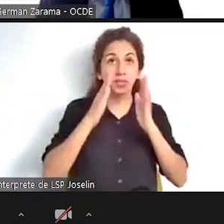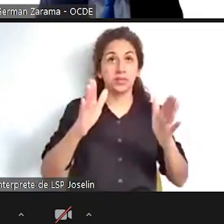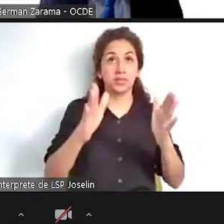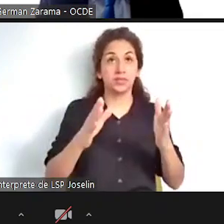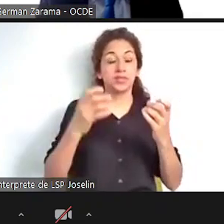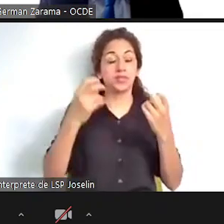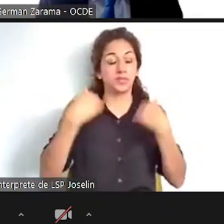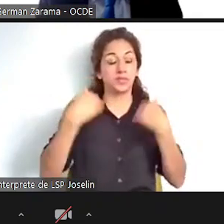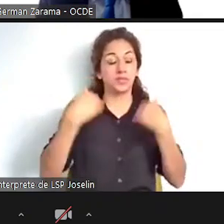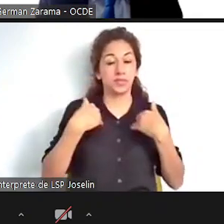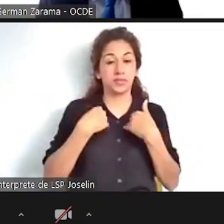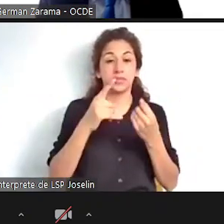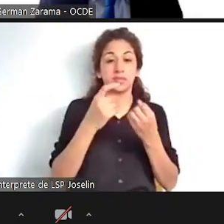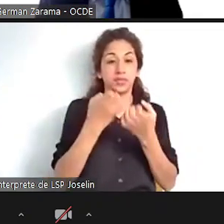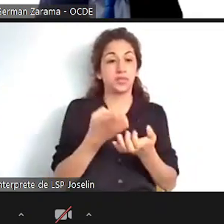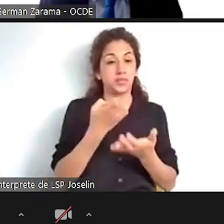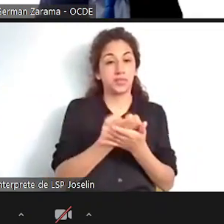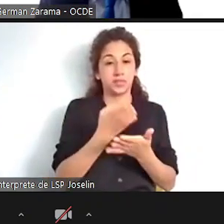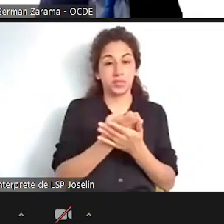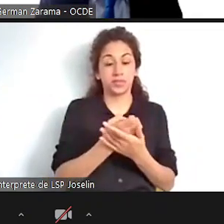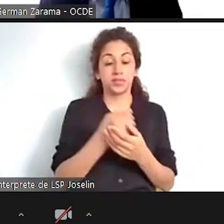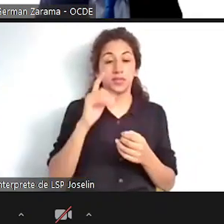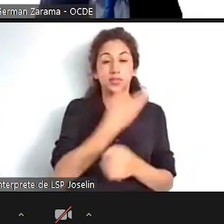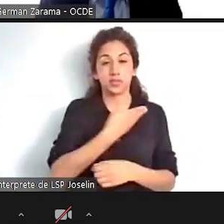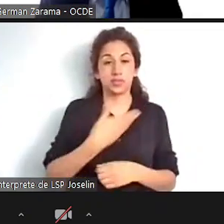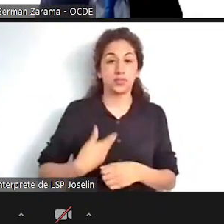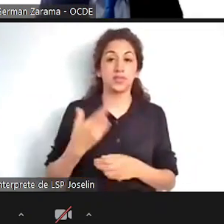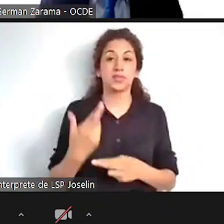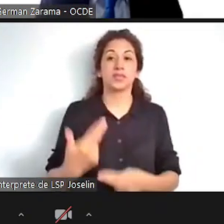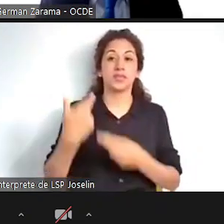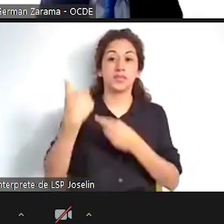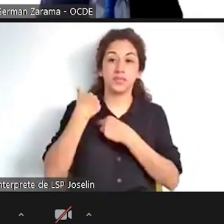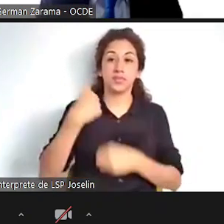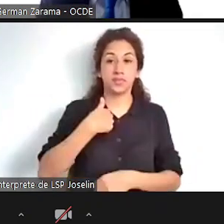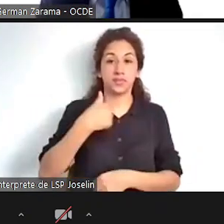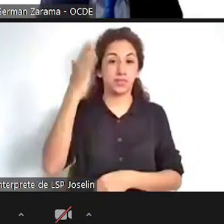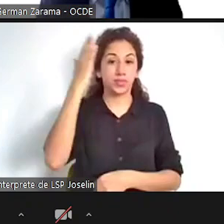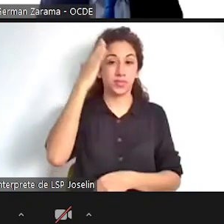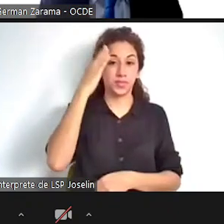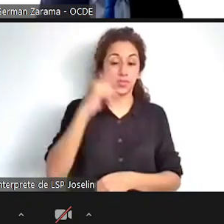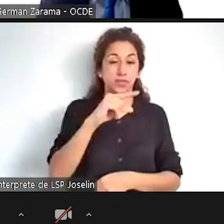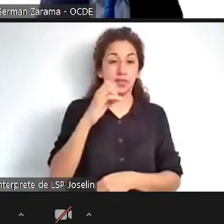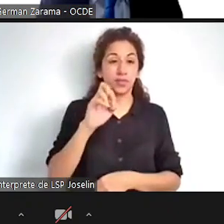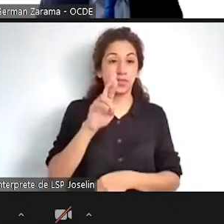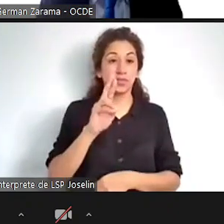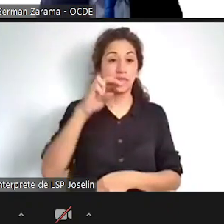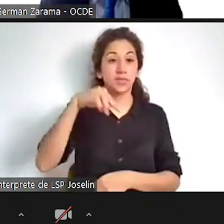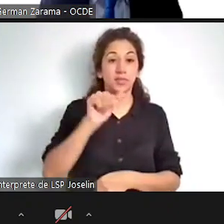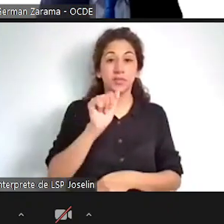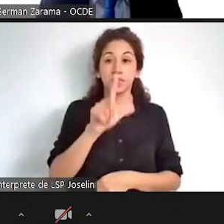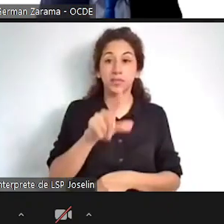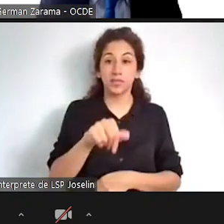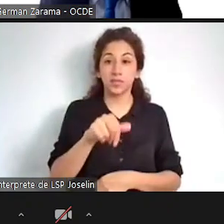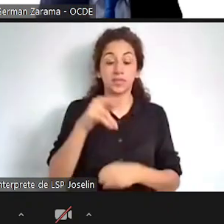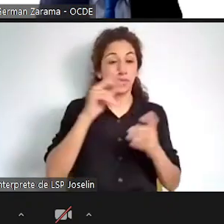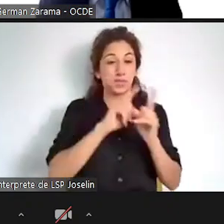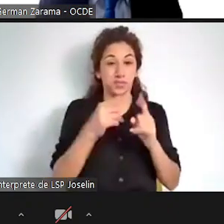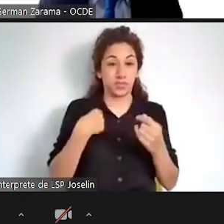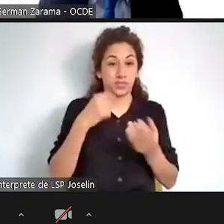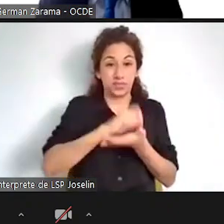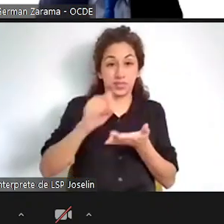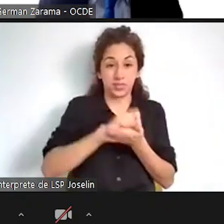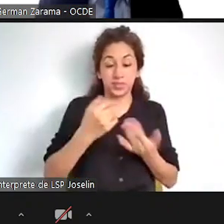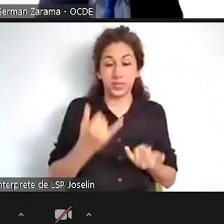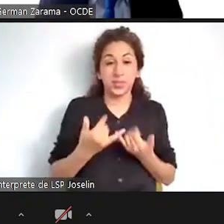finding a coherent focus in public policy when it comes to business responsible business context and we can have a few minutes later